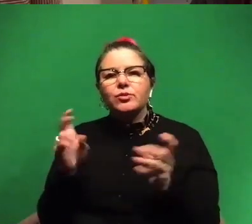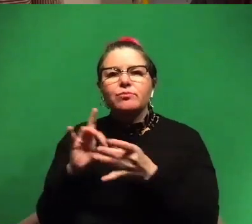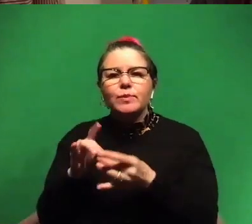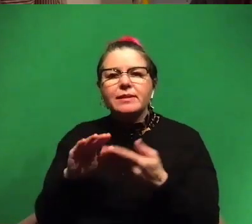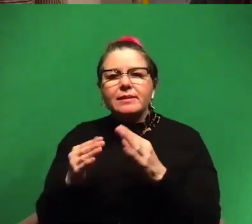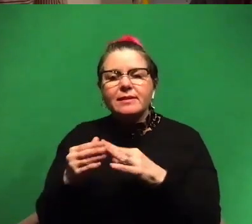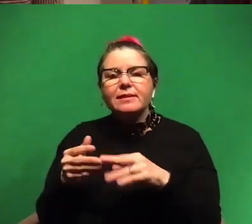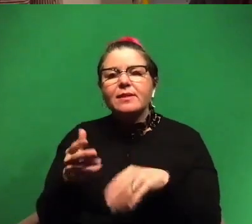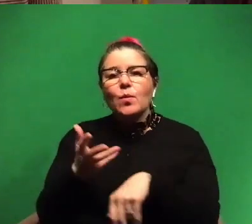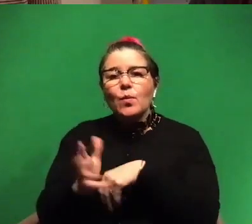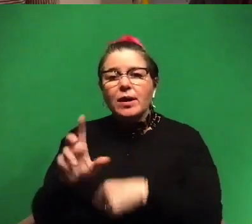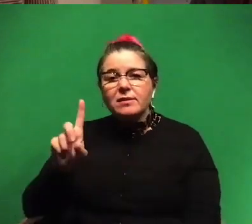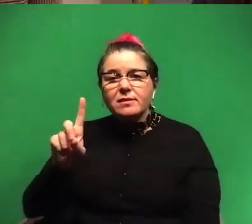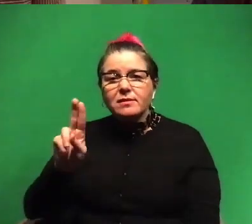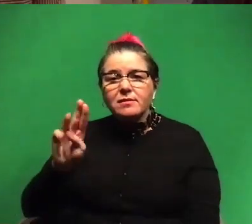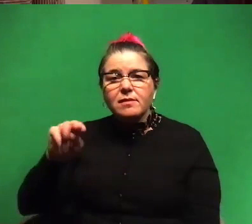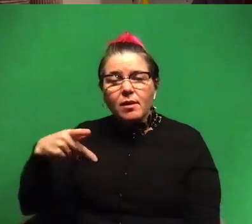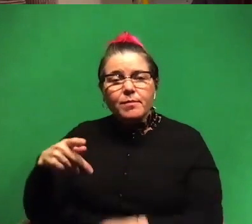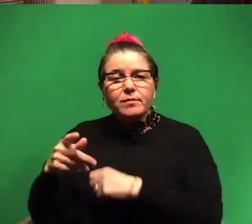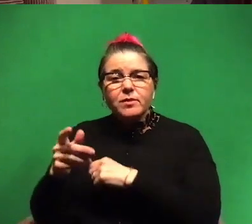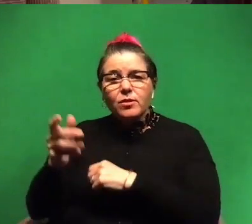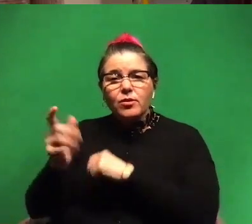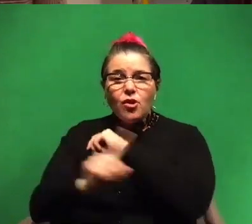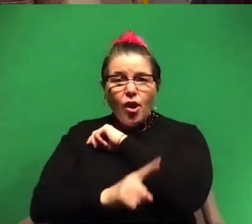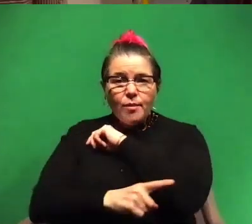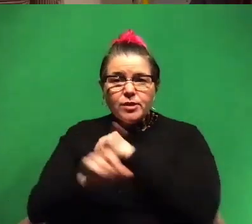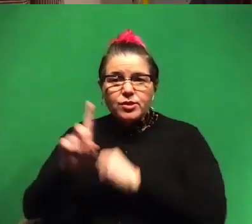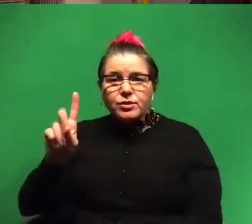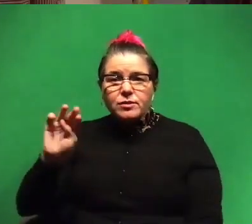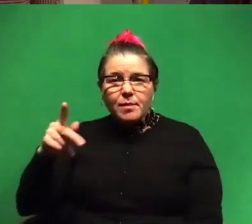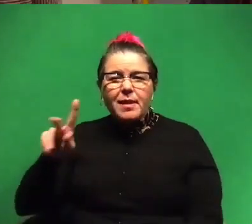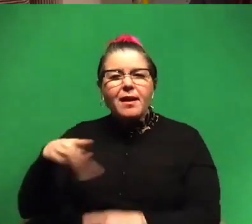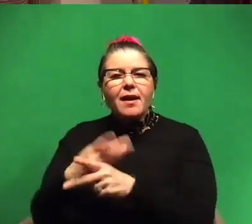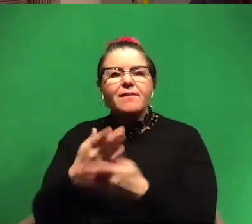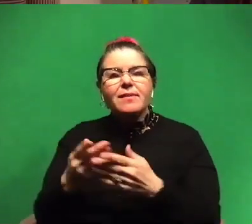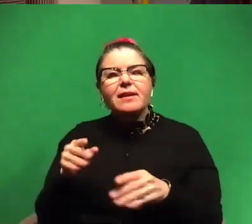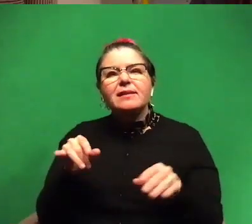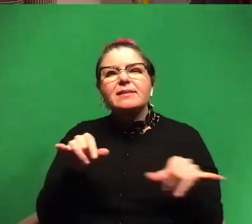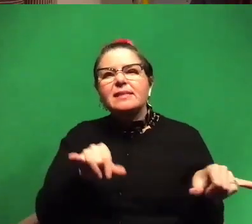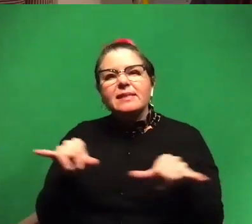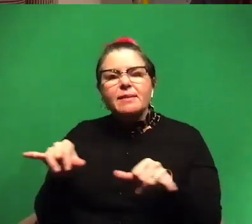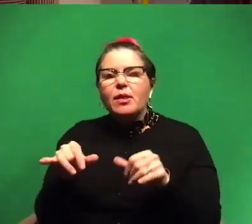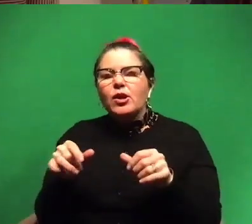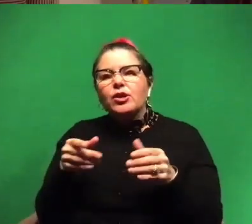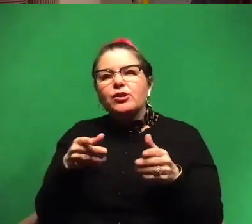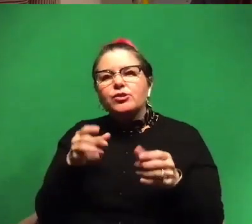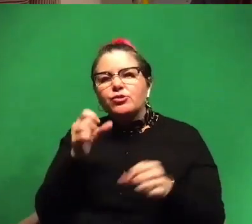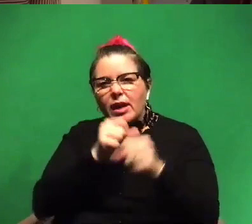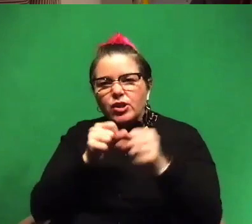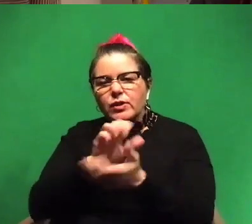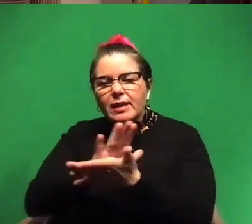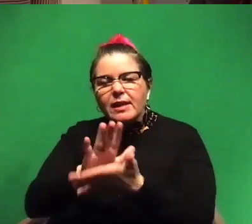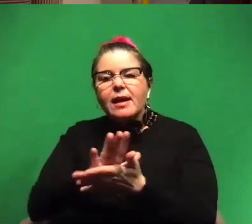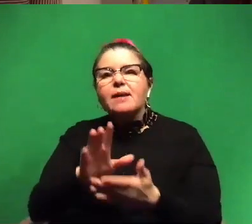like waste dumps, right? So the garbage dump, those kinds of things. So they use similar tactics of cleaning up